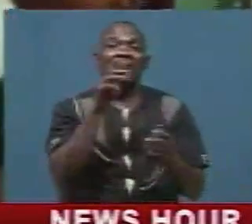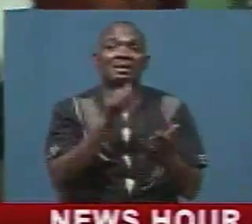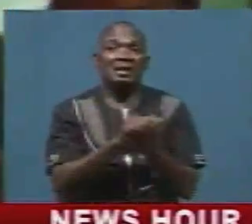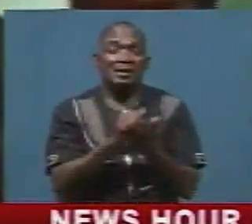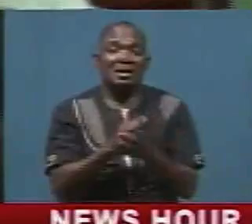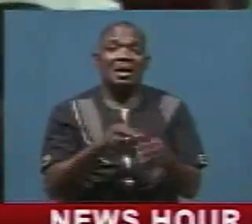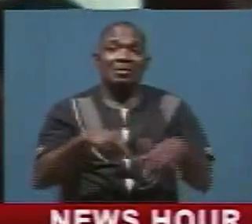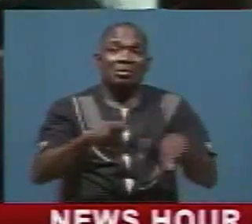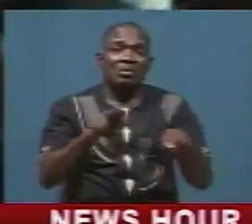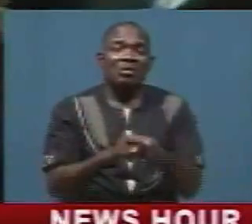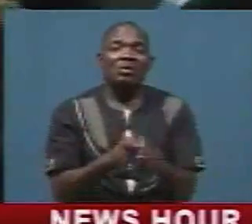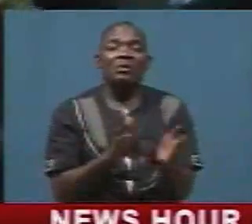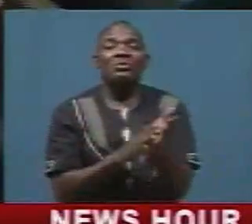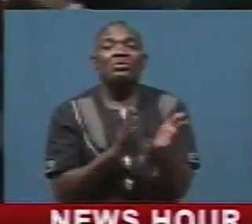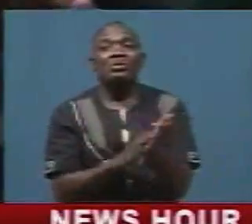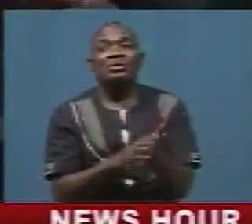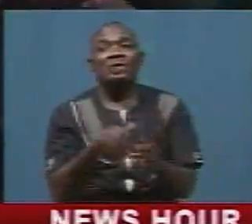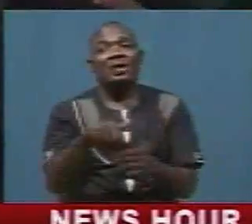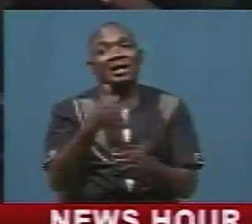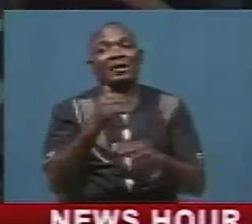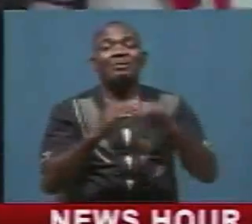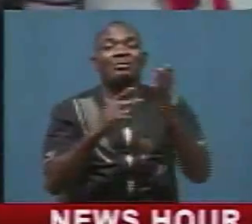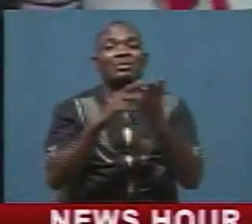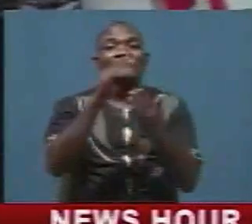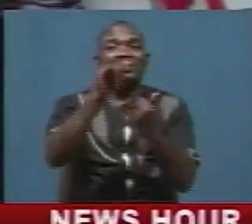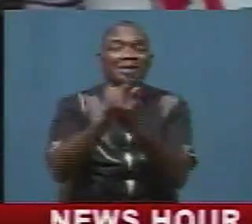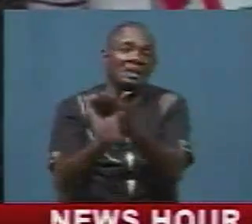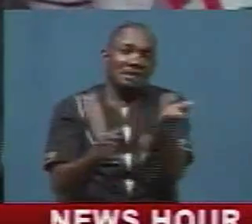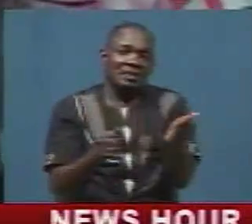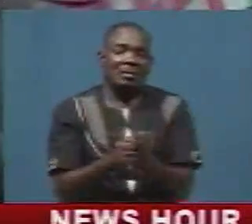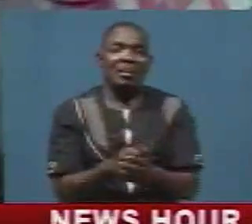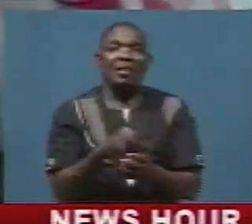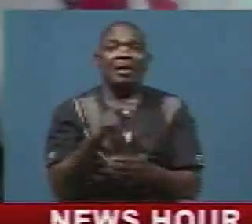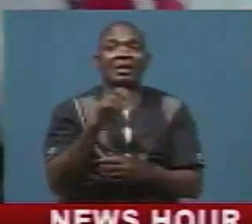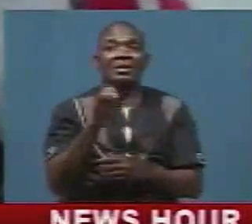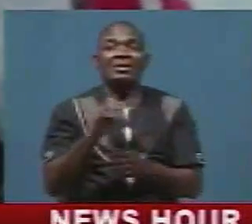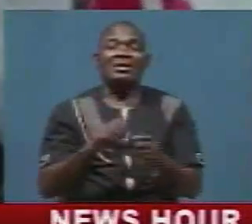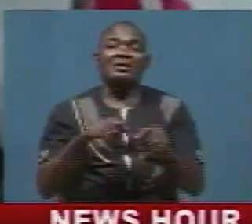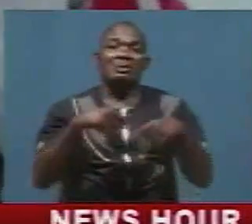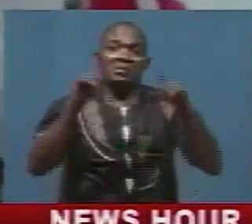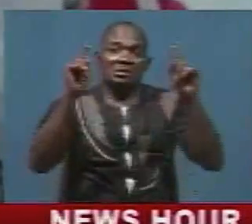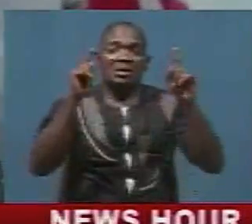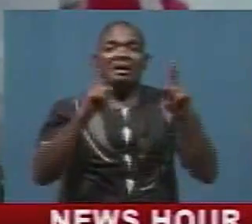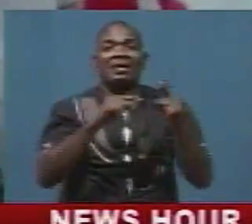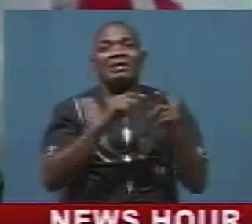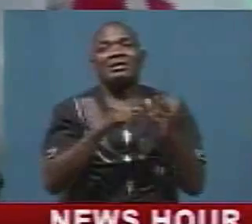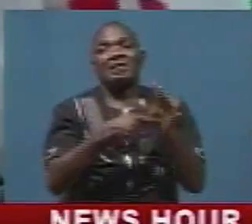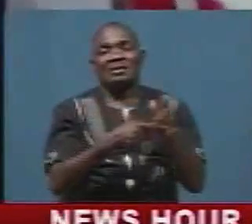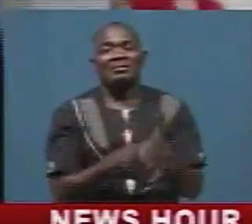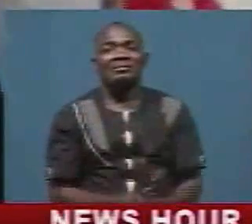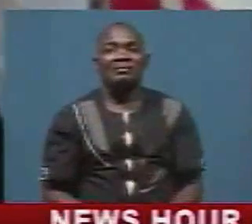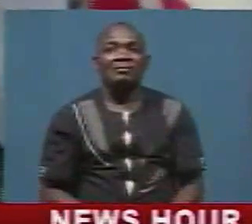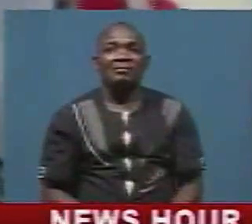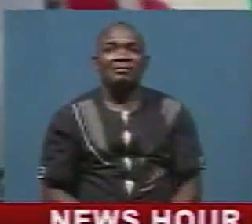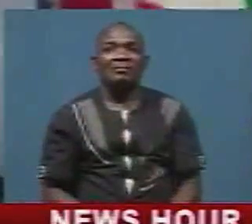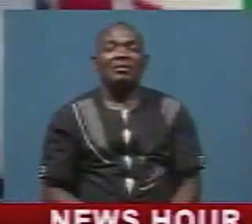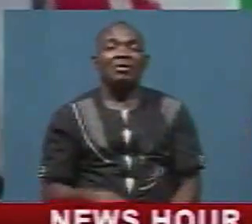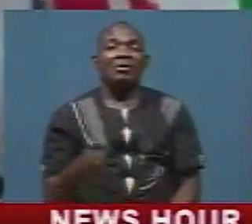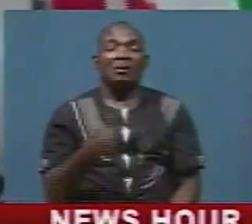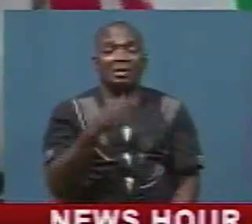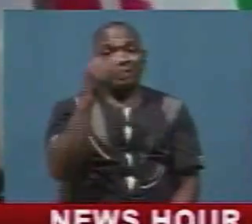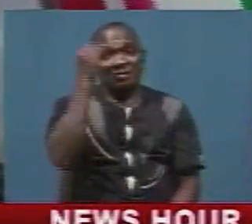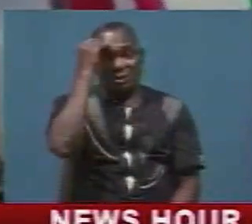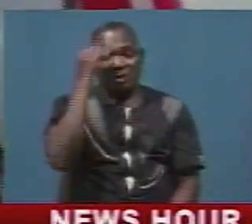the roads, schools, and other infrastructural projects the NDC successfully executed.